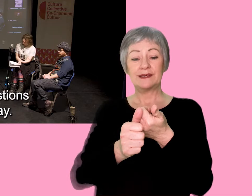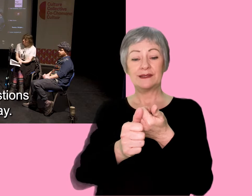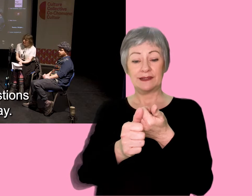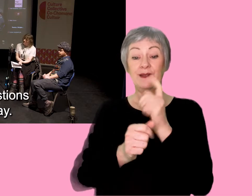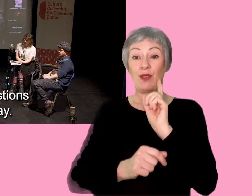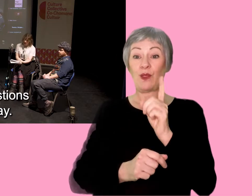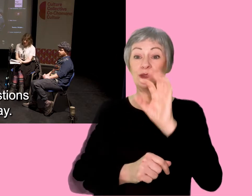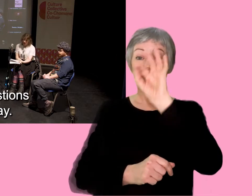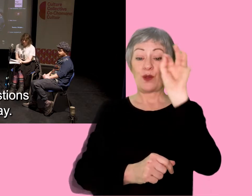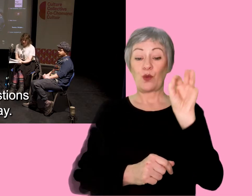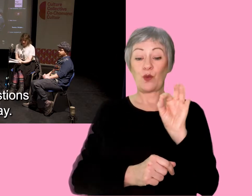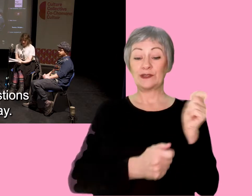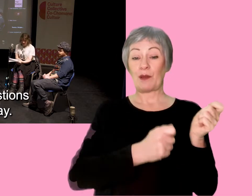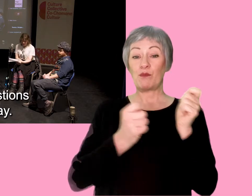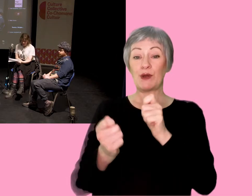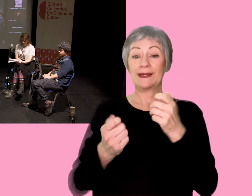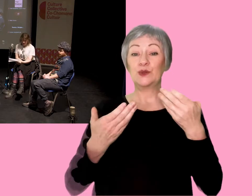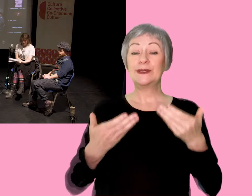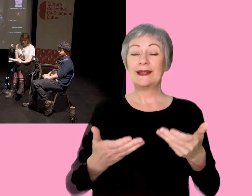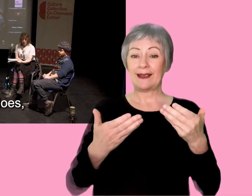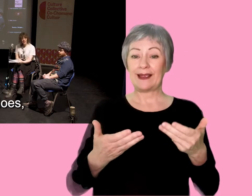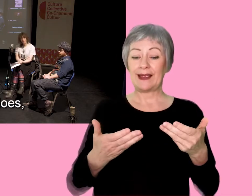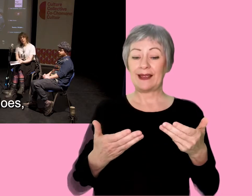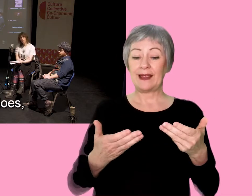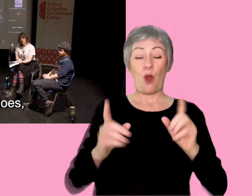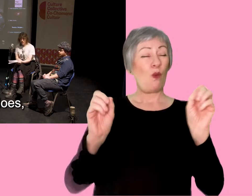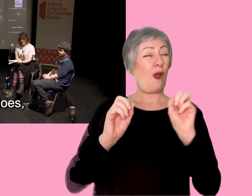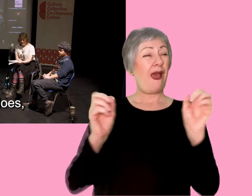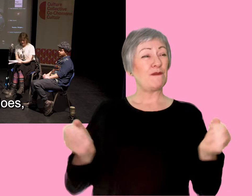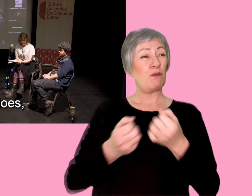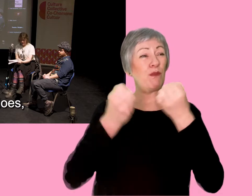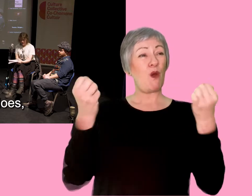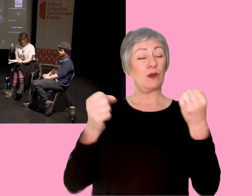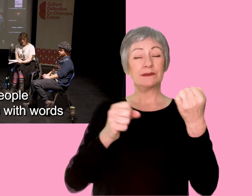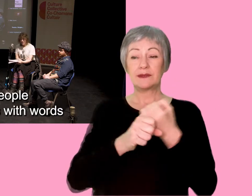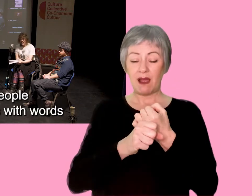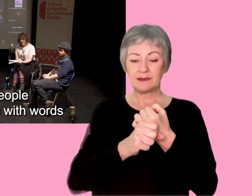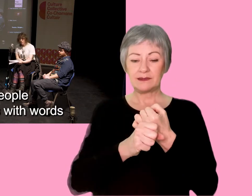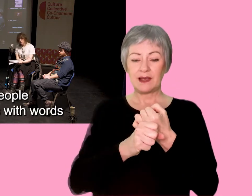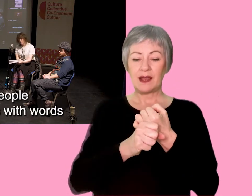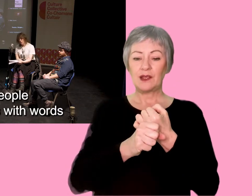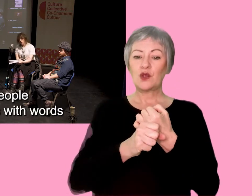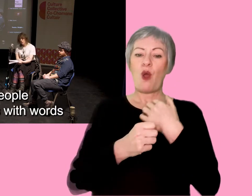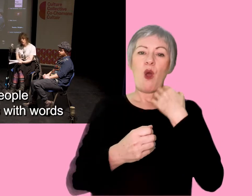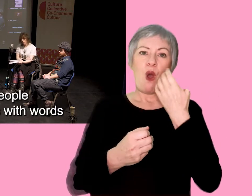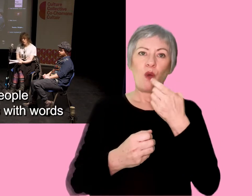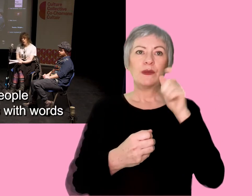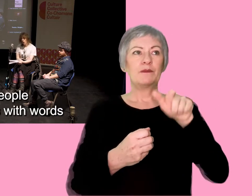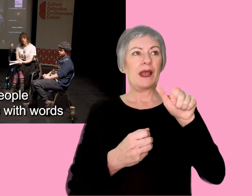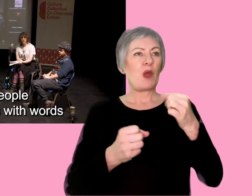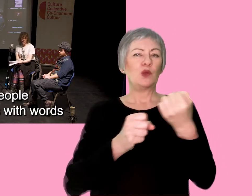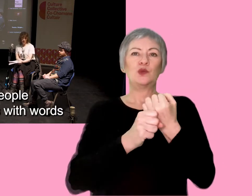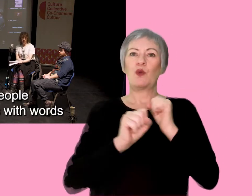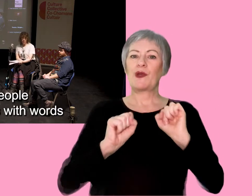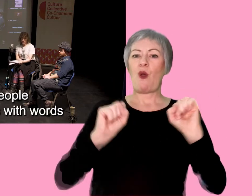Yin's the question I'm bringing the day. Whatever poor does, there's aye folk that'll do their